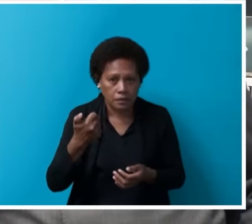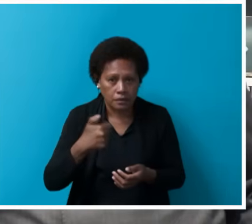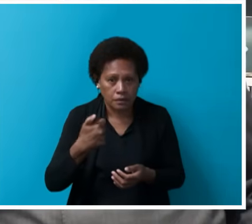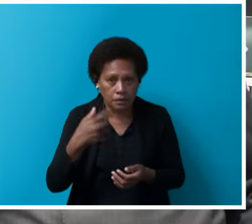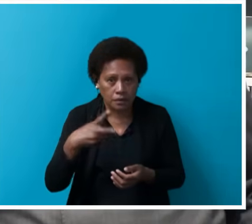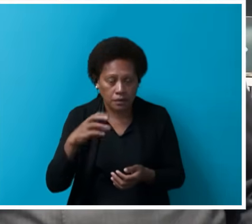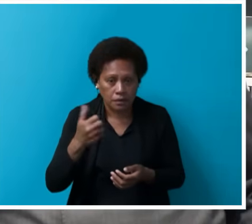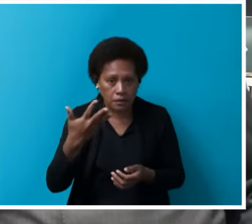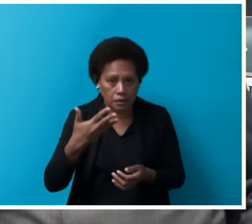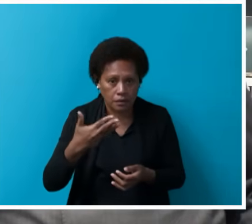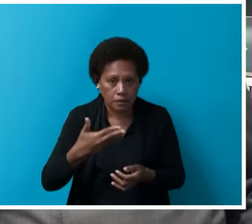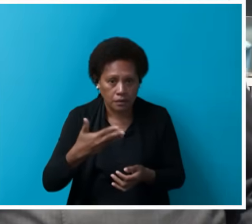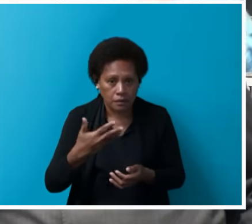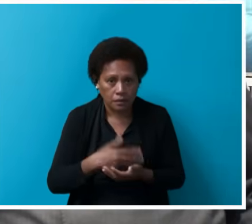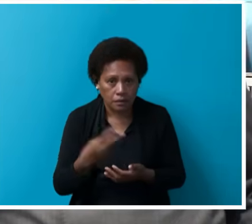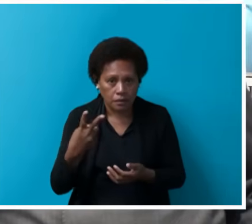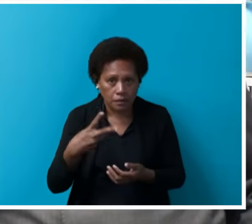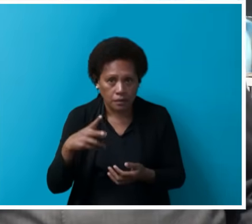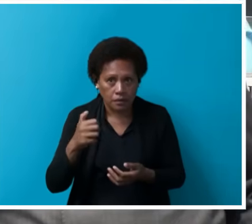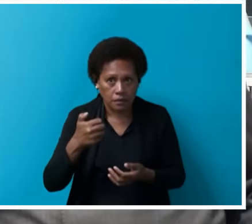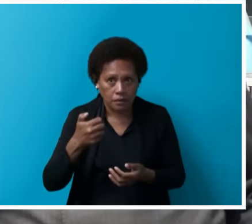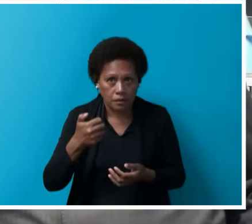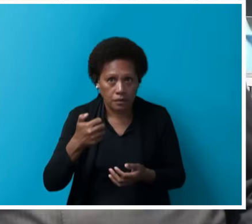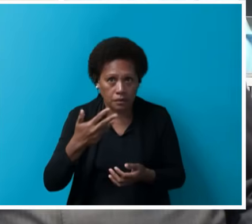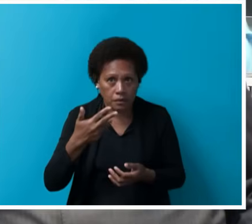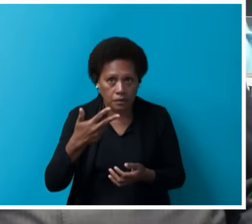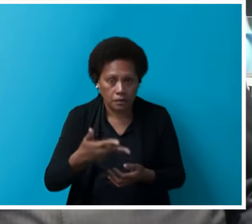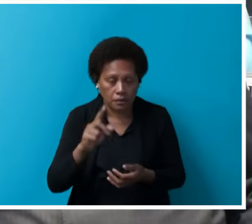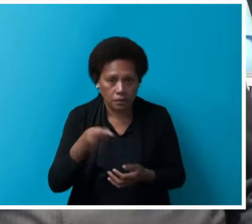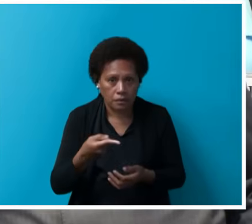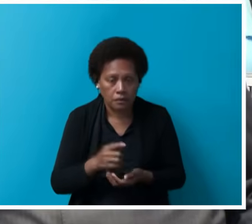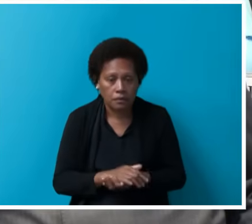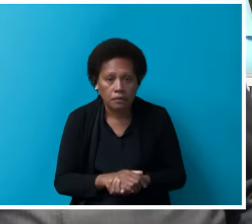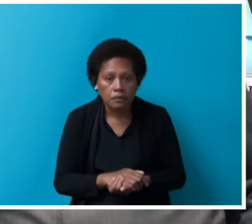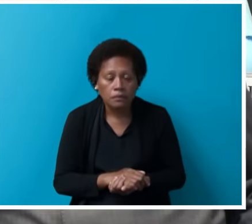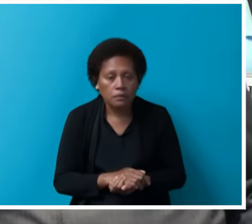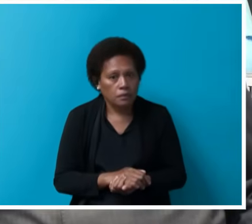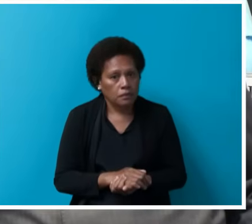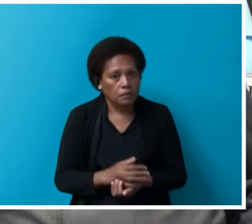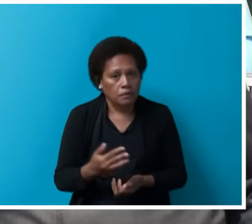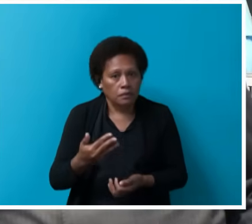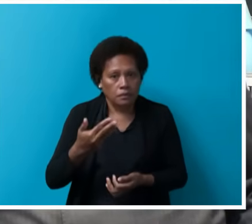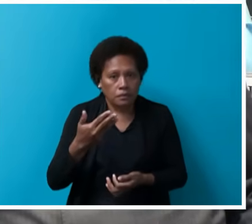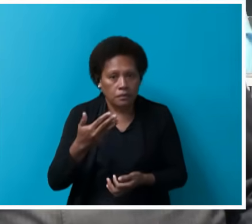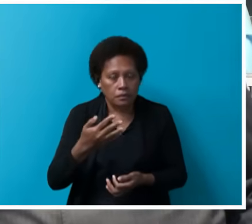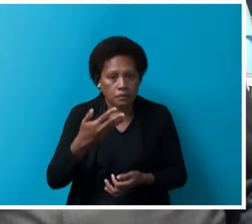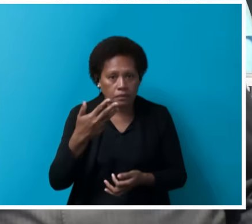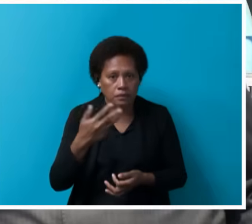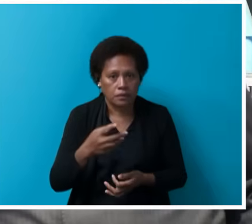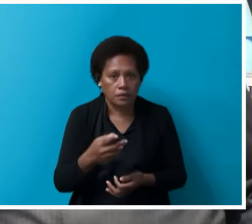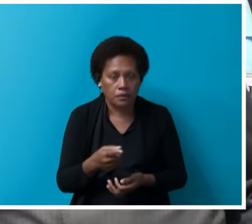2019, 28,000. Then COVID, 2 years, we had 8 and 5. Again, that jumped